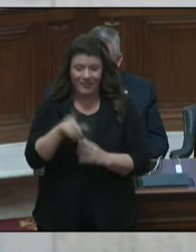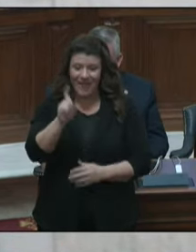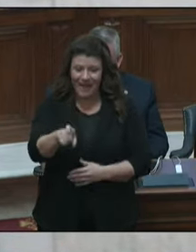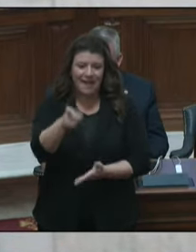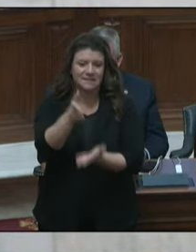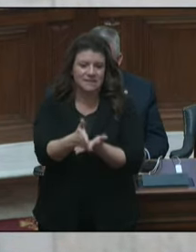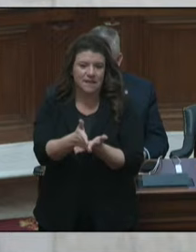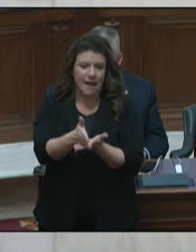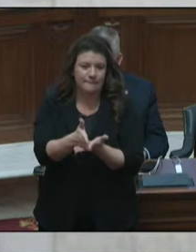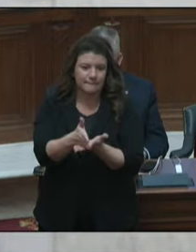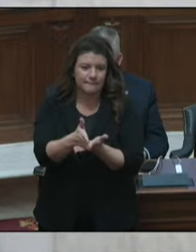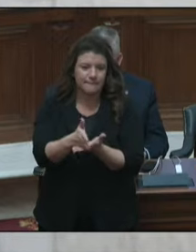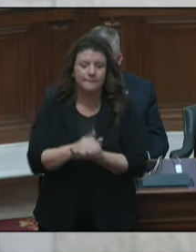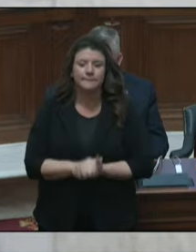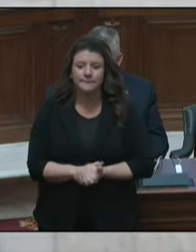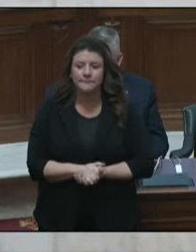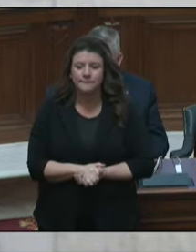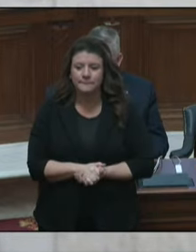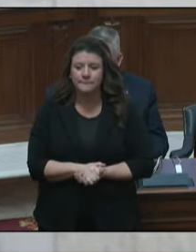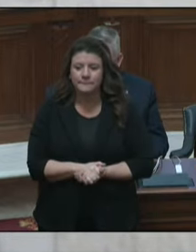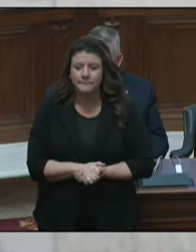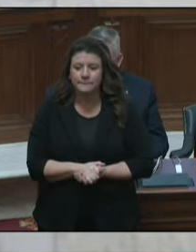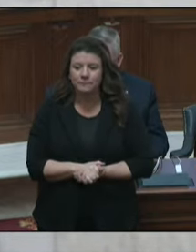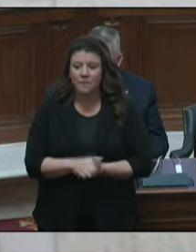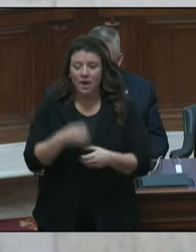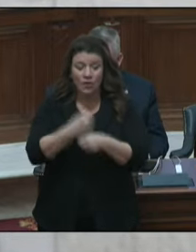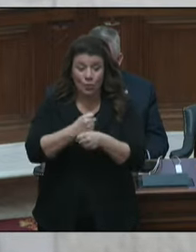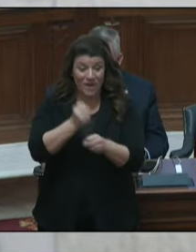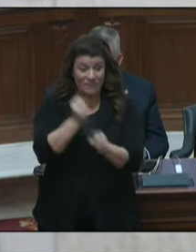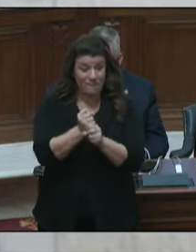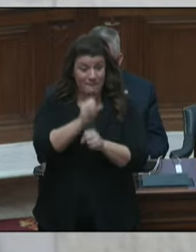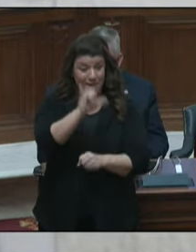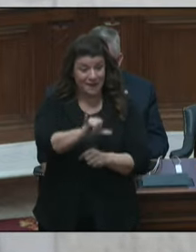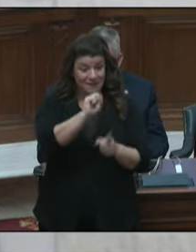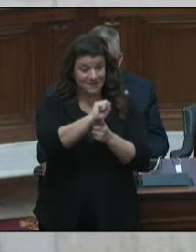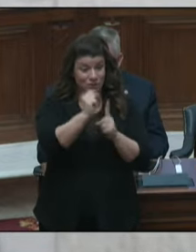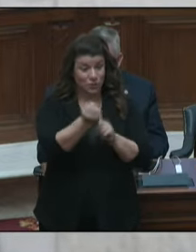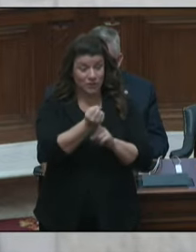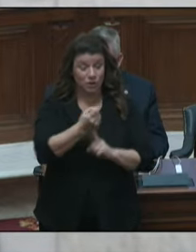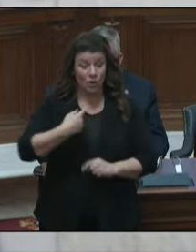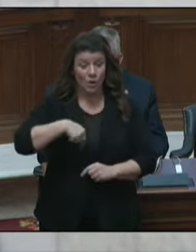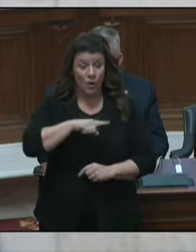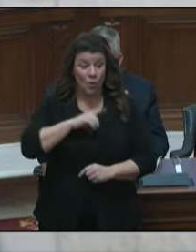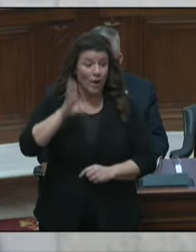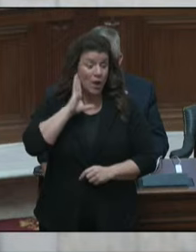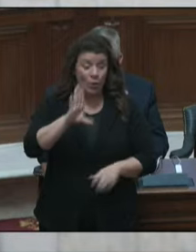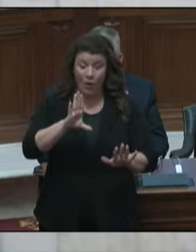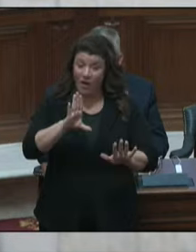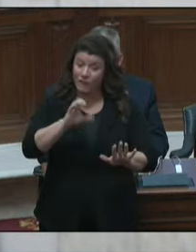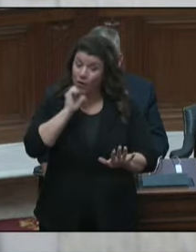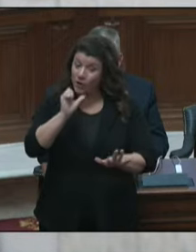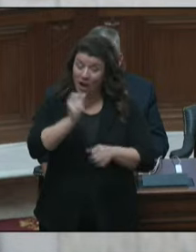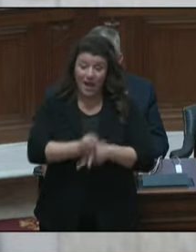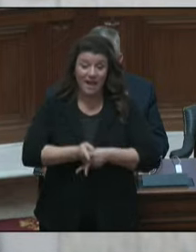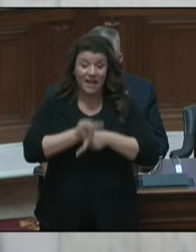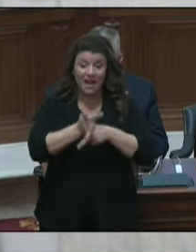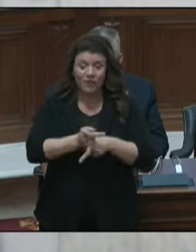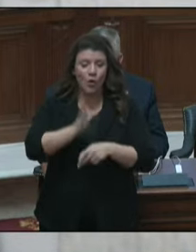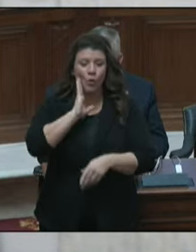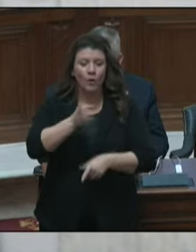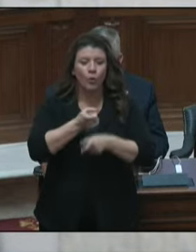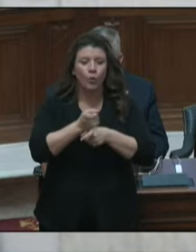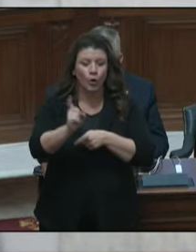stop. And we have made this situation to where we are going to absolutely, if we don't watch out, we are going to